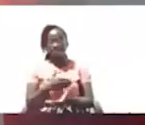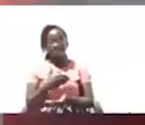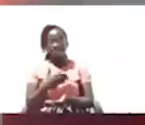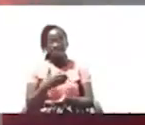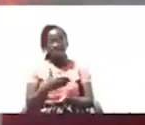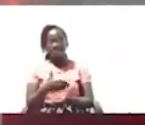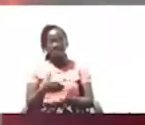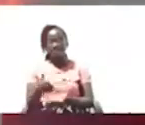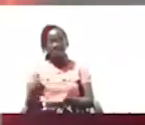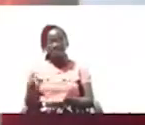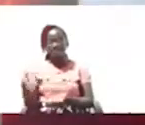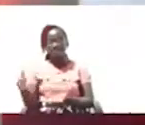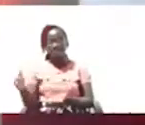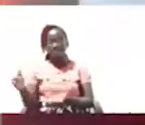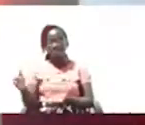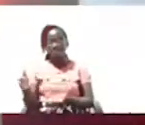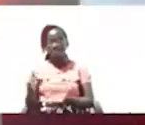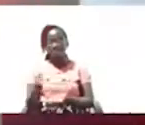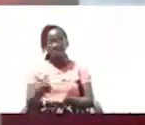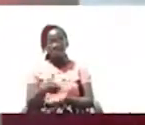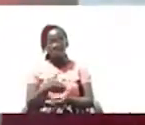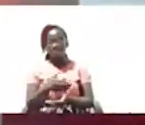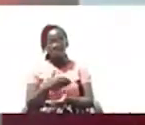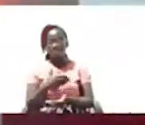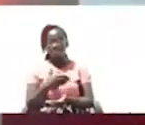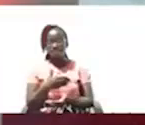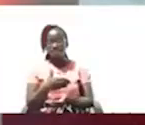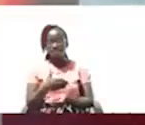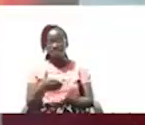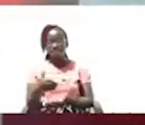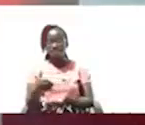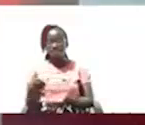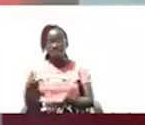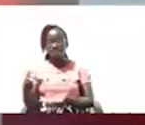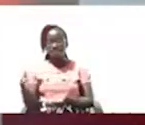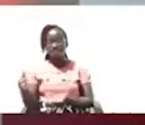Come. Mumra mechi and quesio.